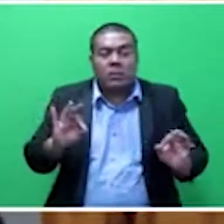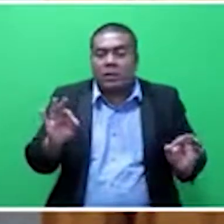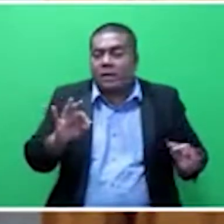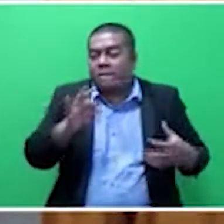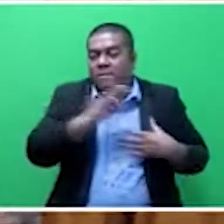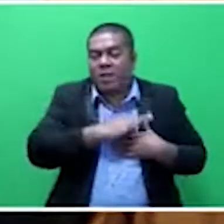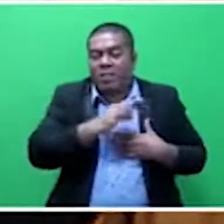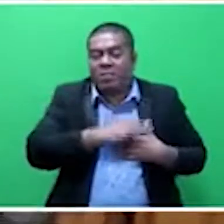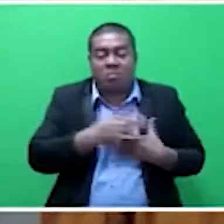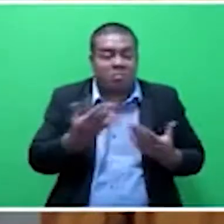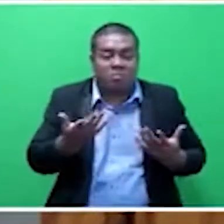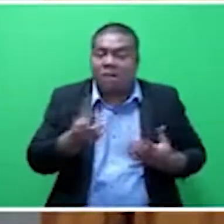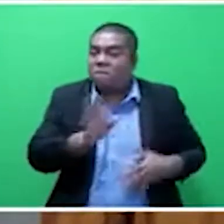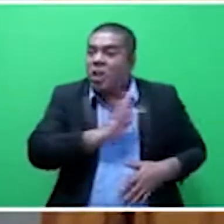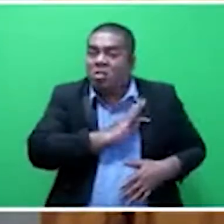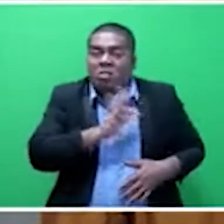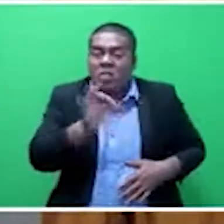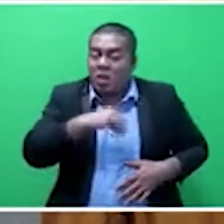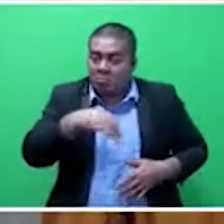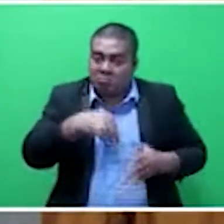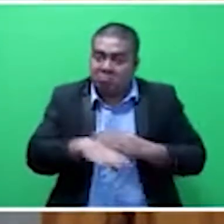themselves.